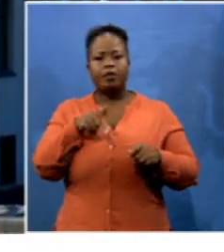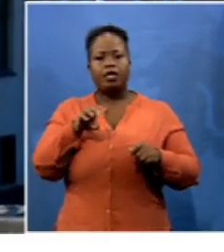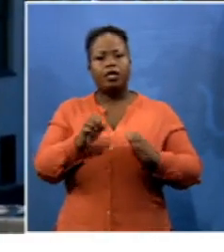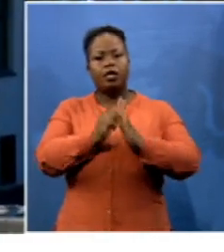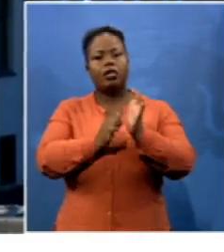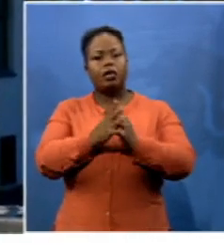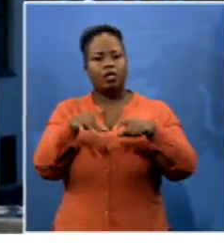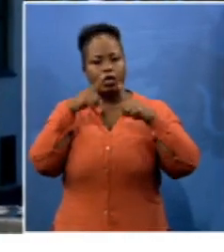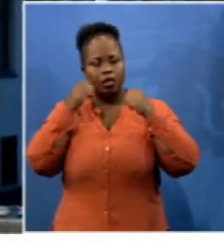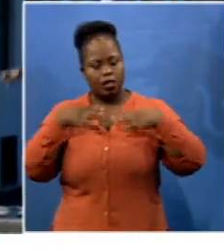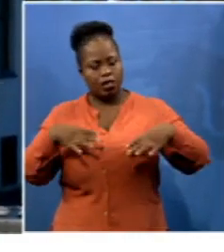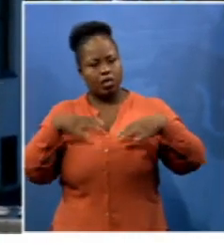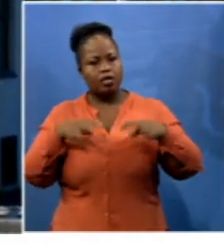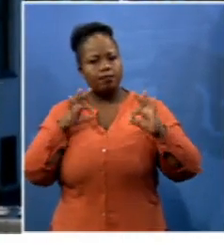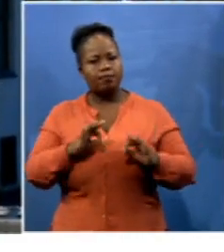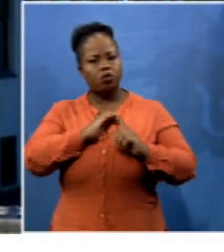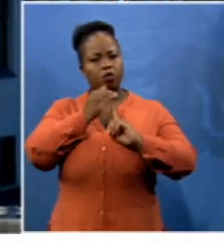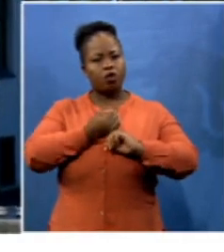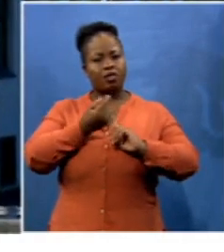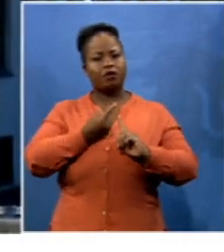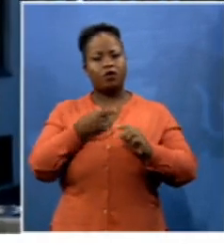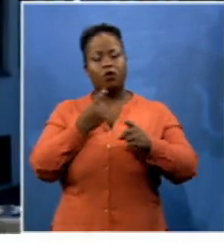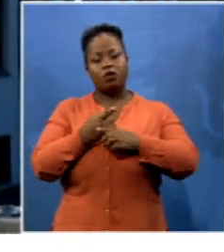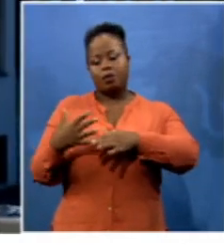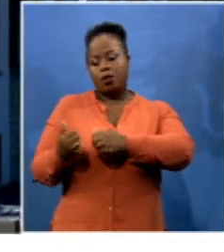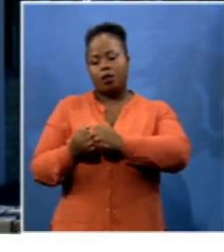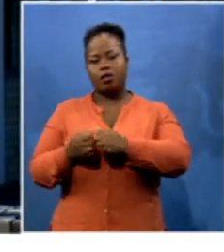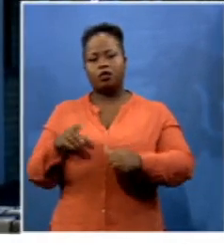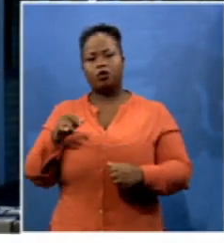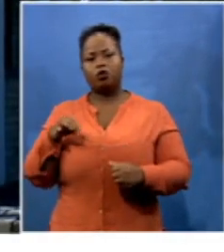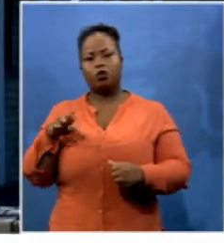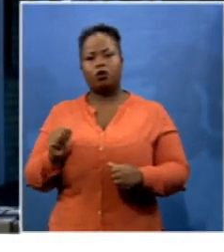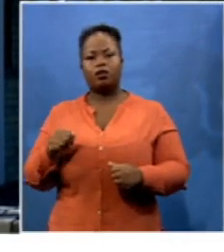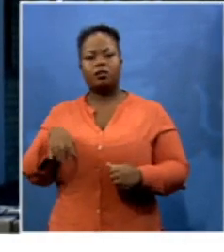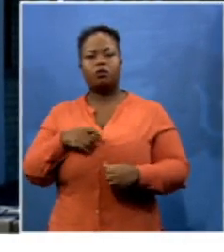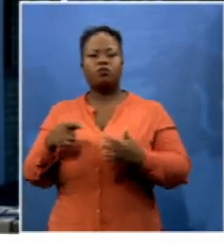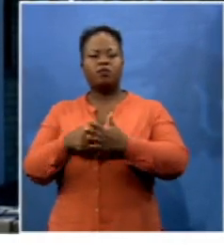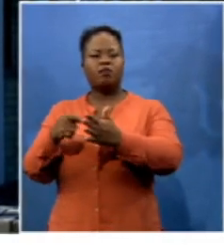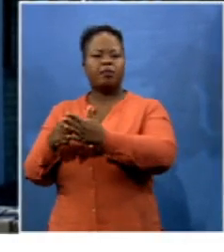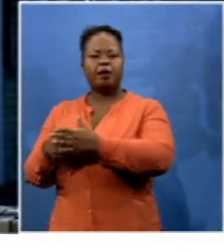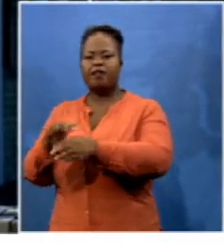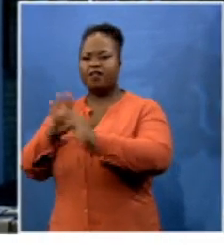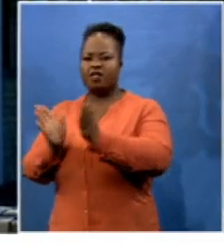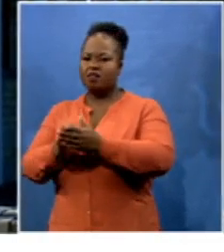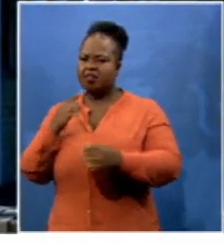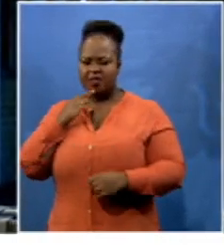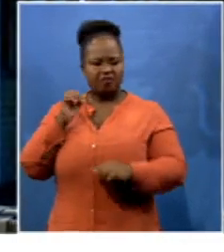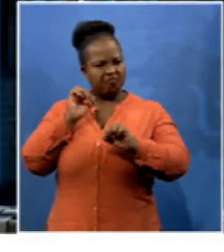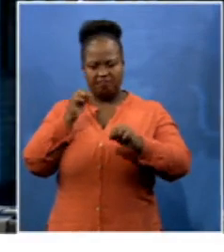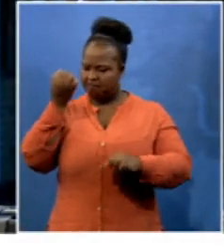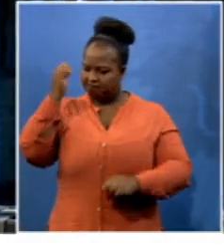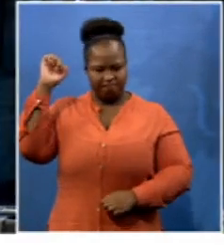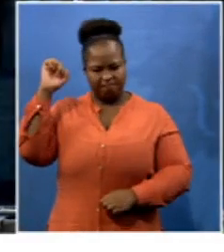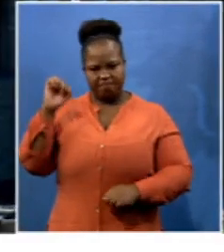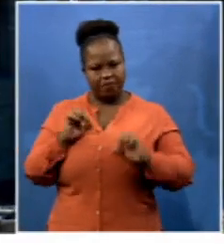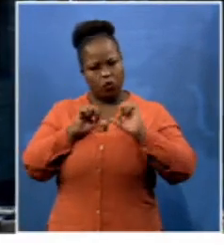gear. Just 2 weeks ago, Leanne, a hospital here called Doranginza, staff there were actually protesting, saying they will not work until they're given the right